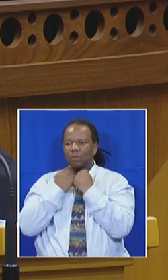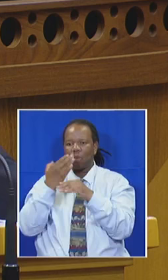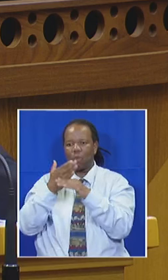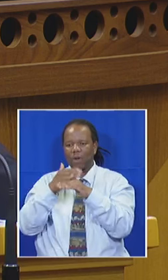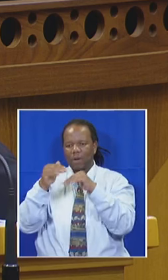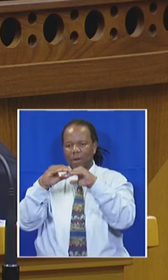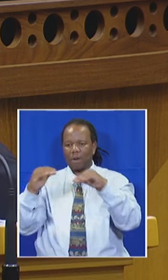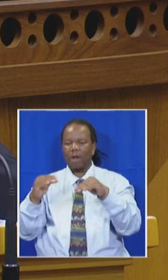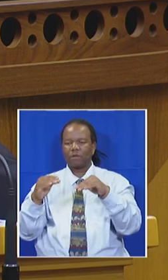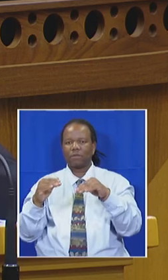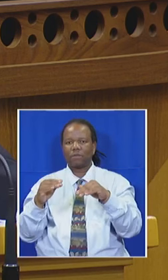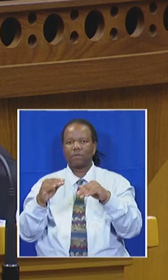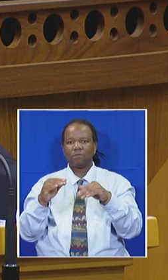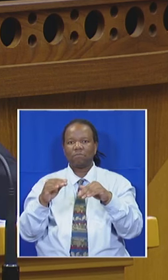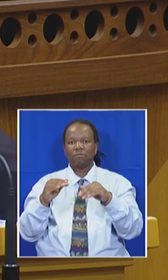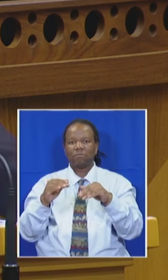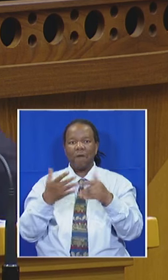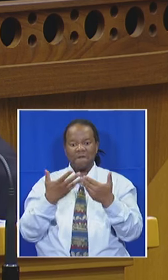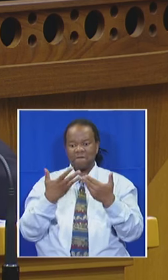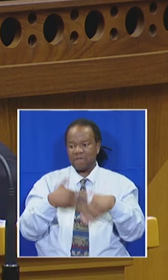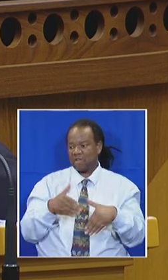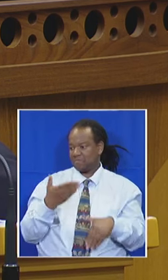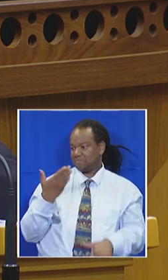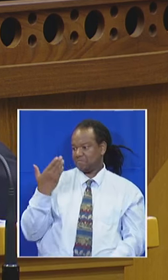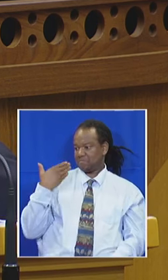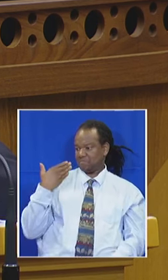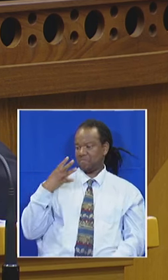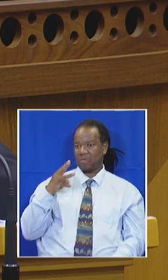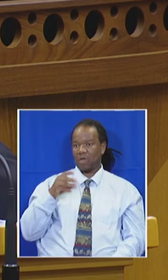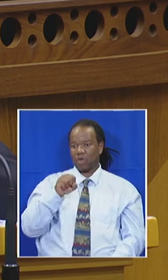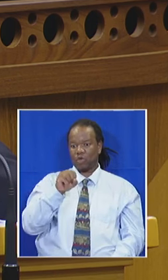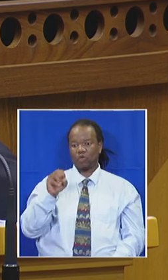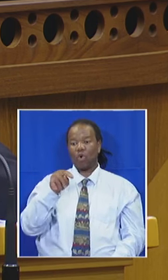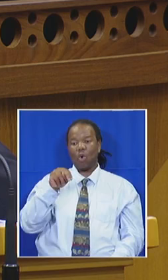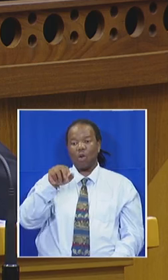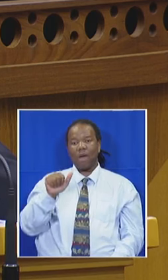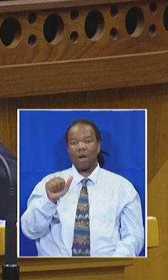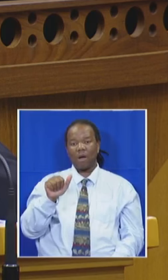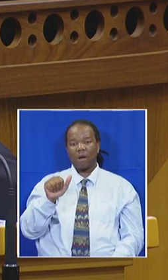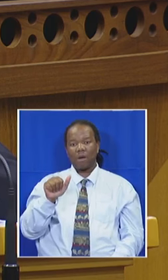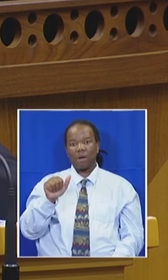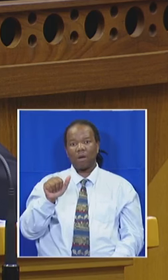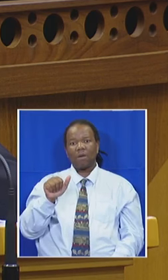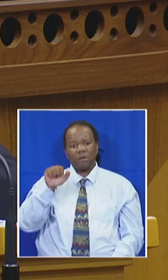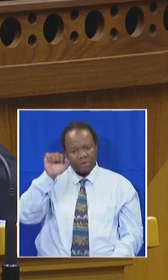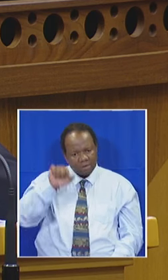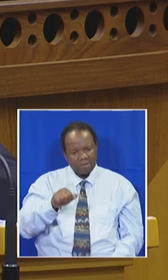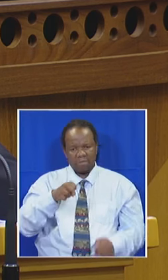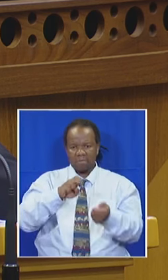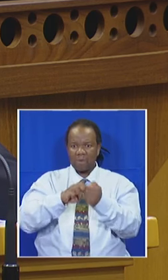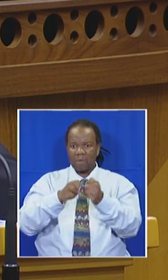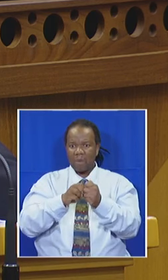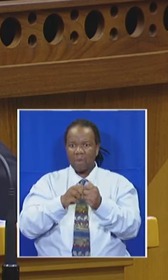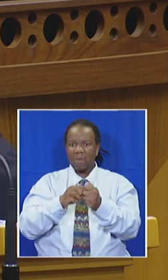As I mentioned in the SONA, some measures have already been undertaken.